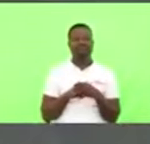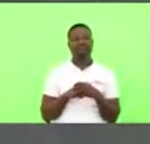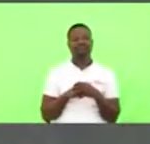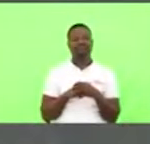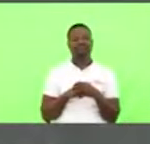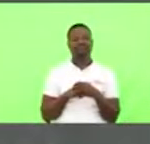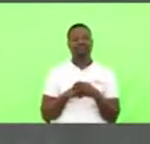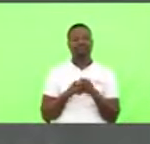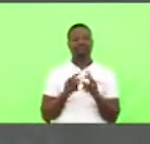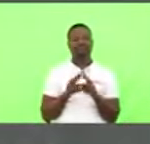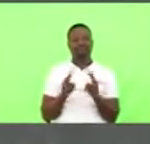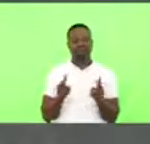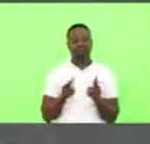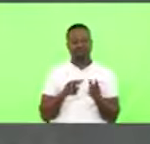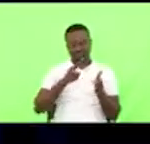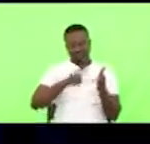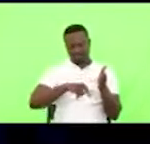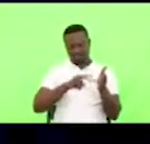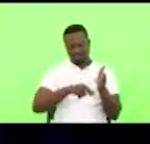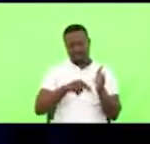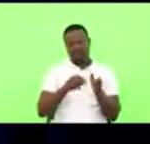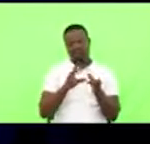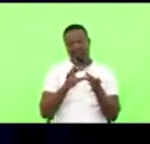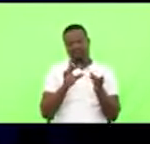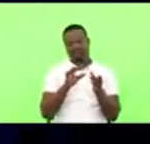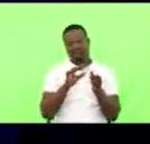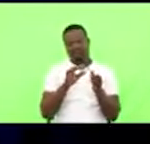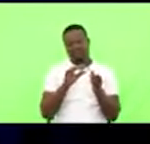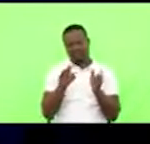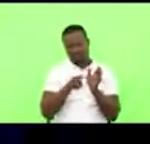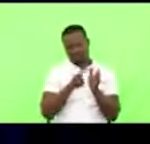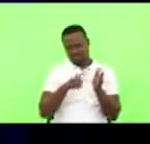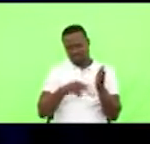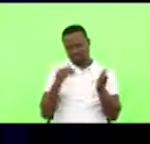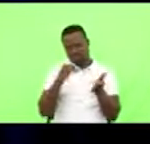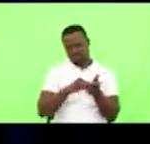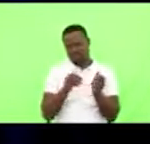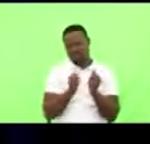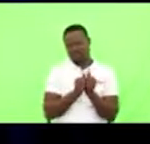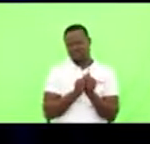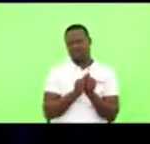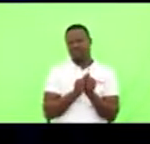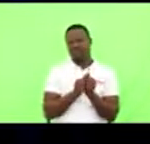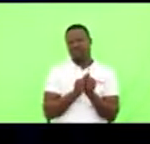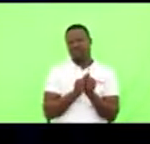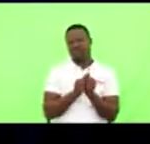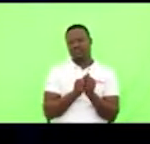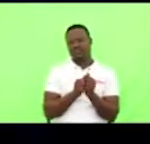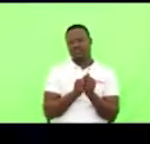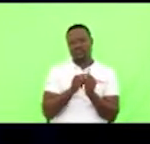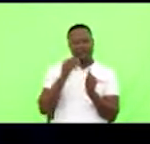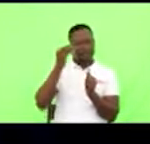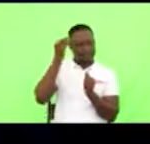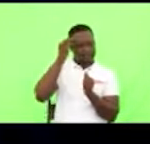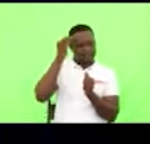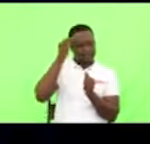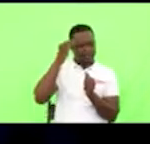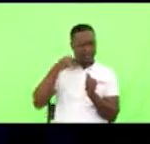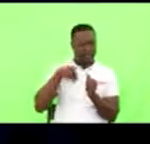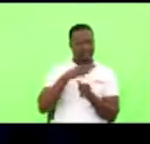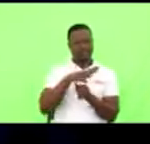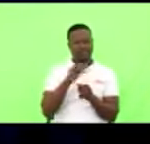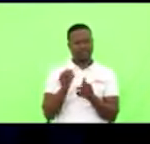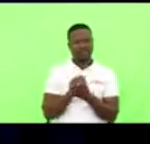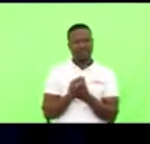let's read that scripture with the interpretation of the word "and" in mind. So let's go